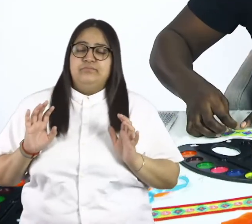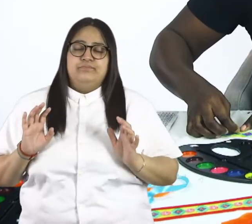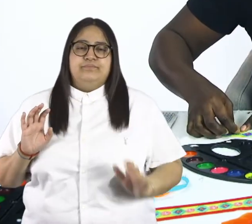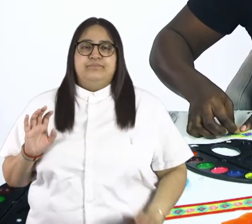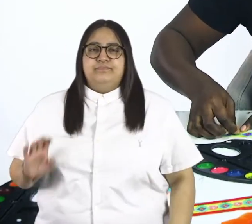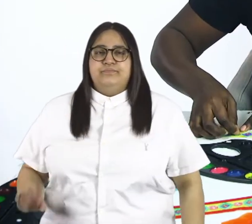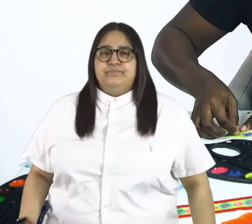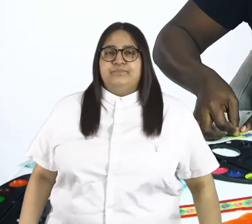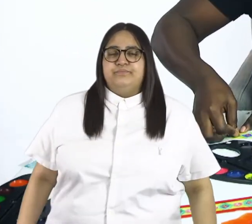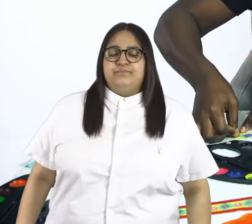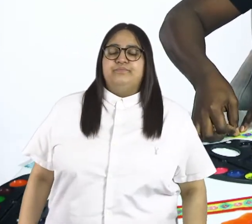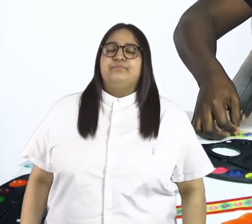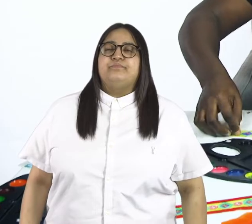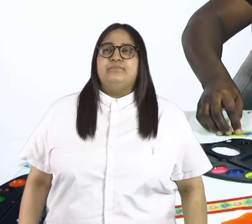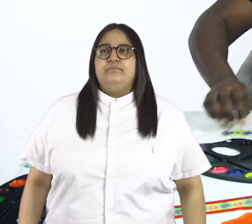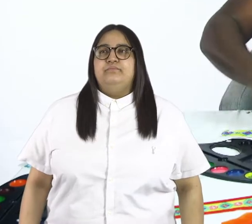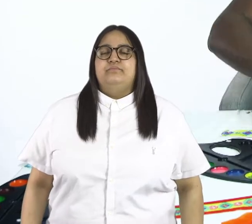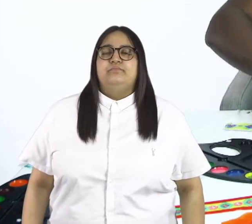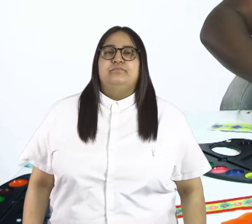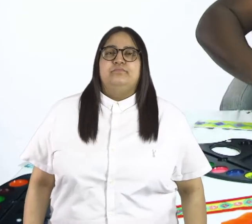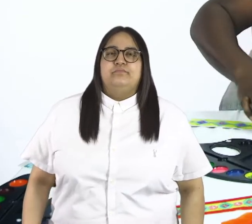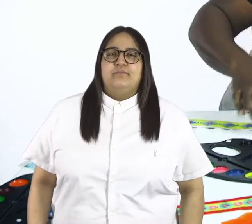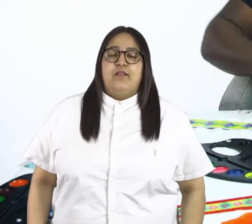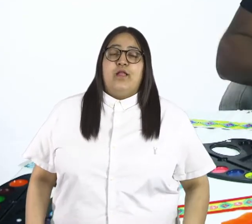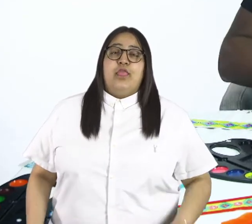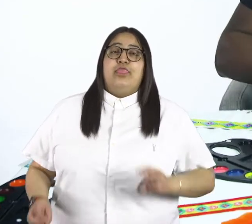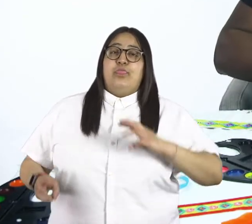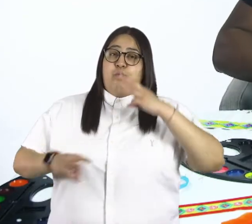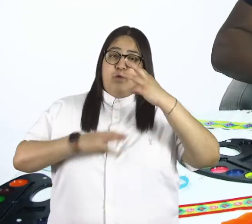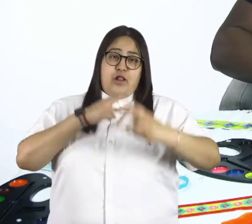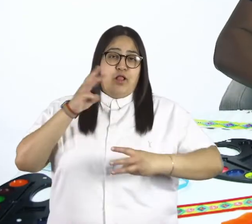and the world is your oyster.